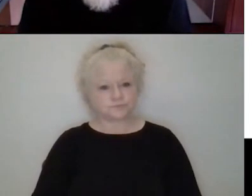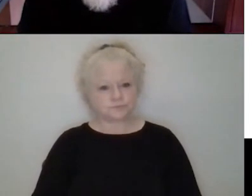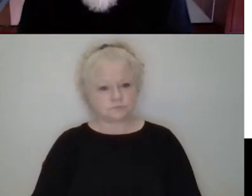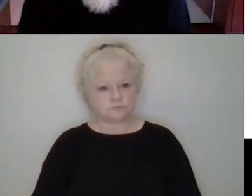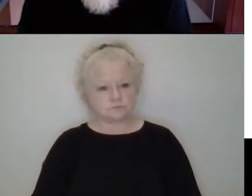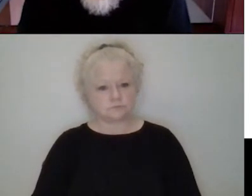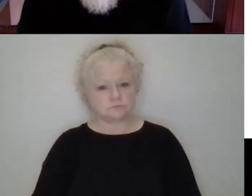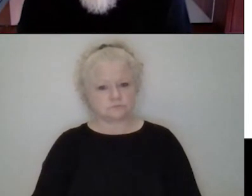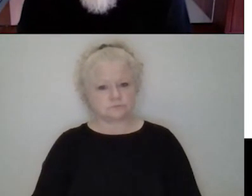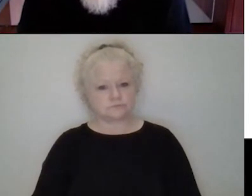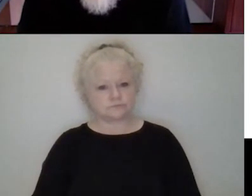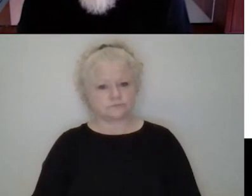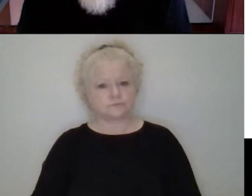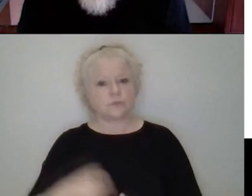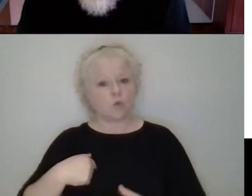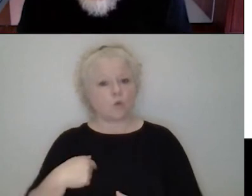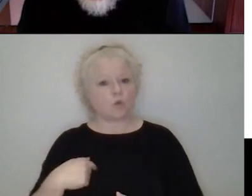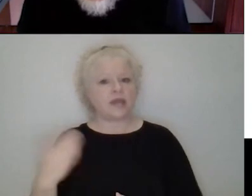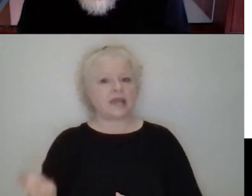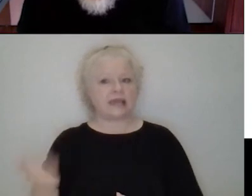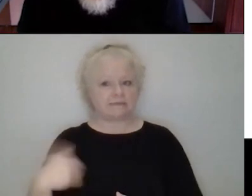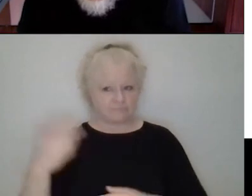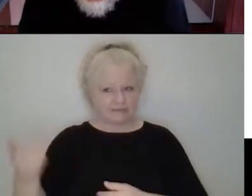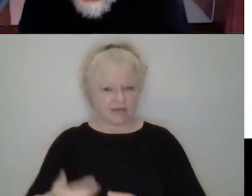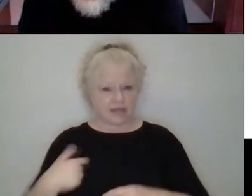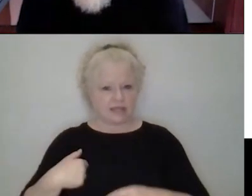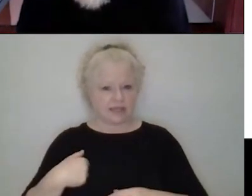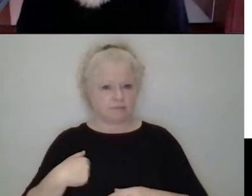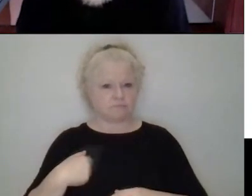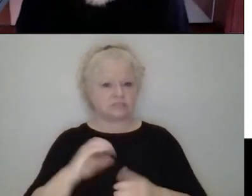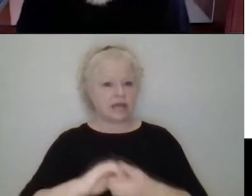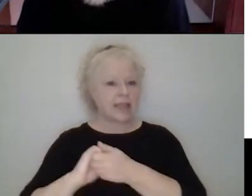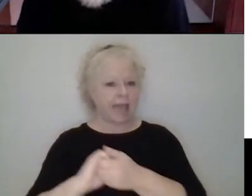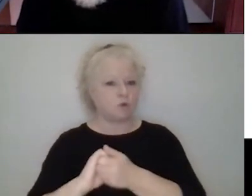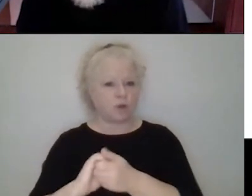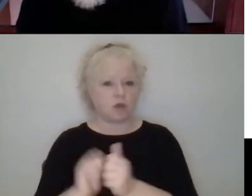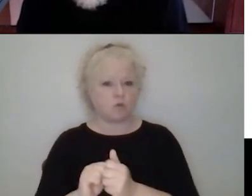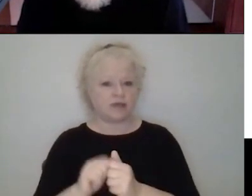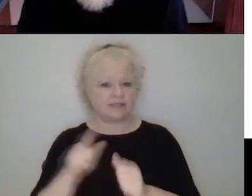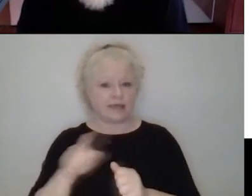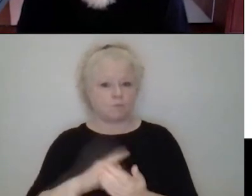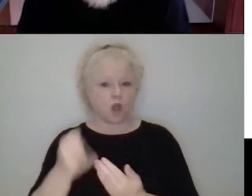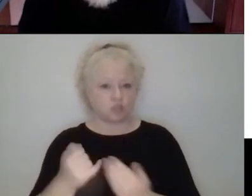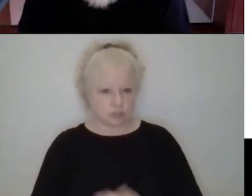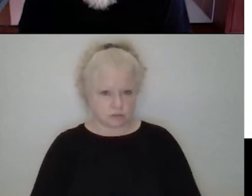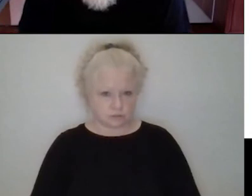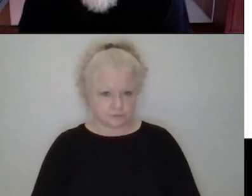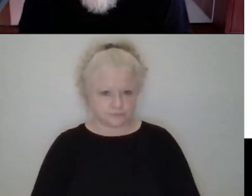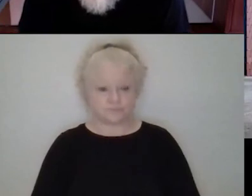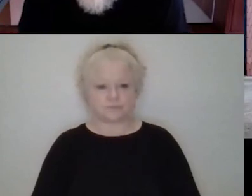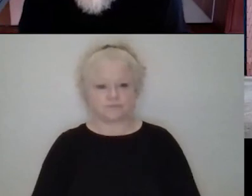a chance to invite them to collaborate with this project. So I decided to neutralize